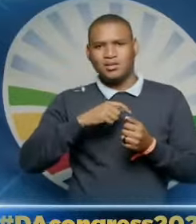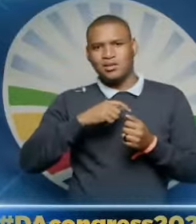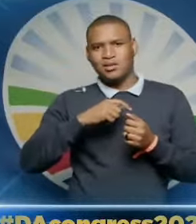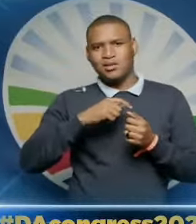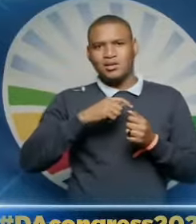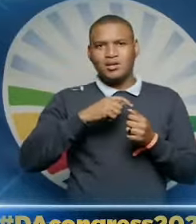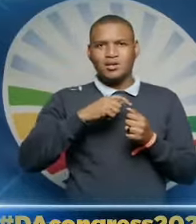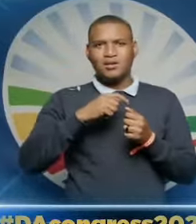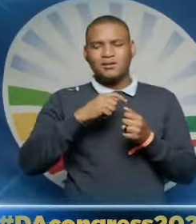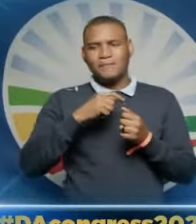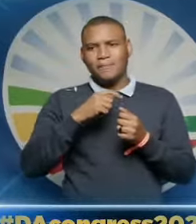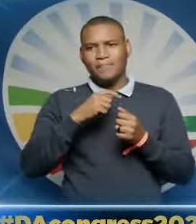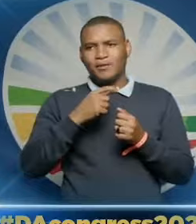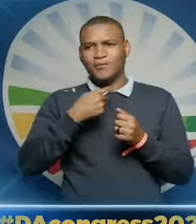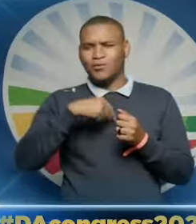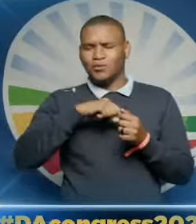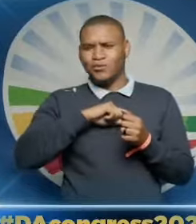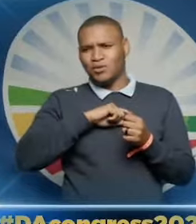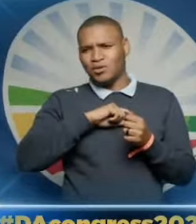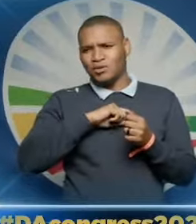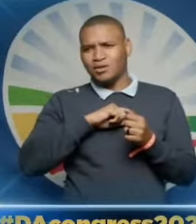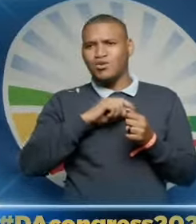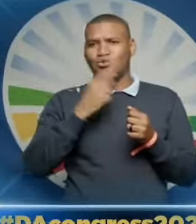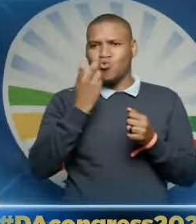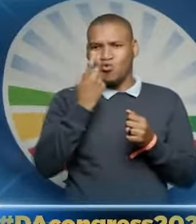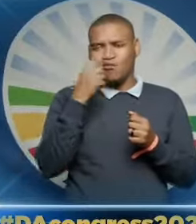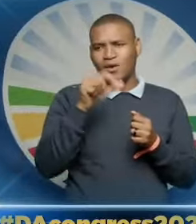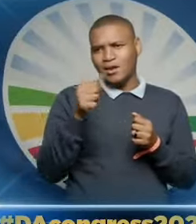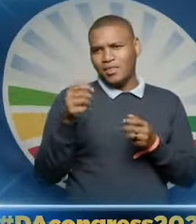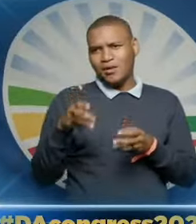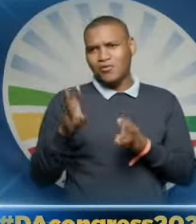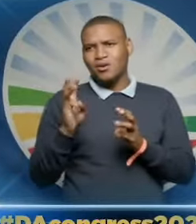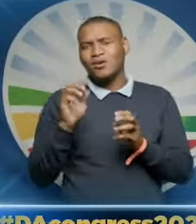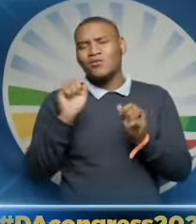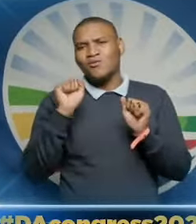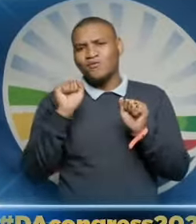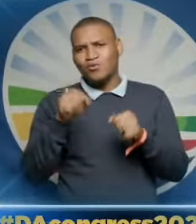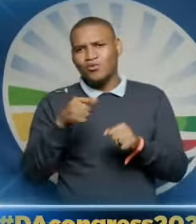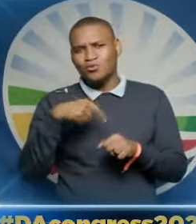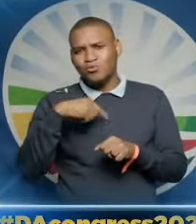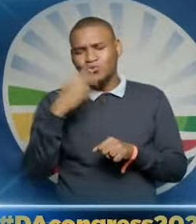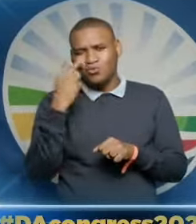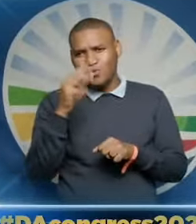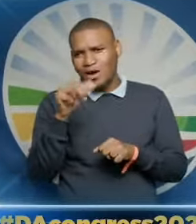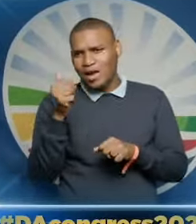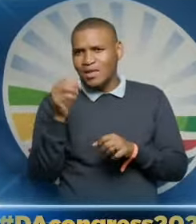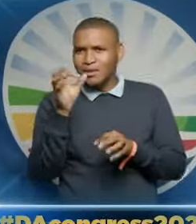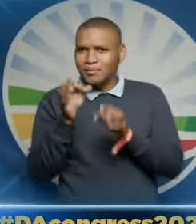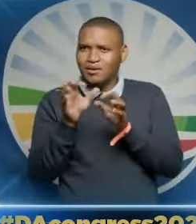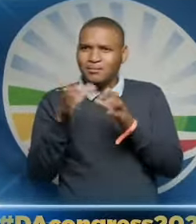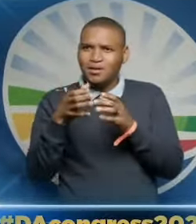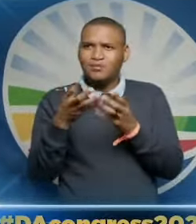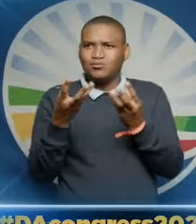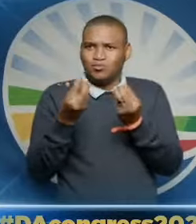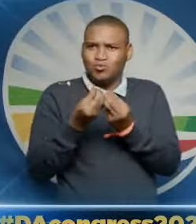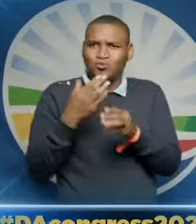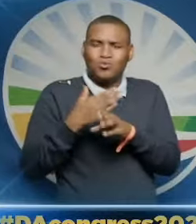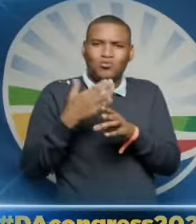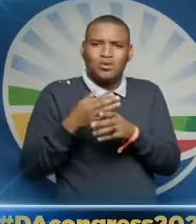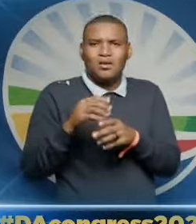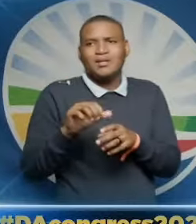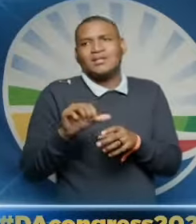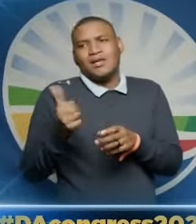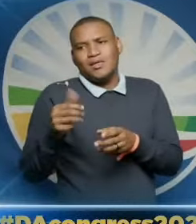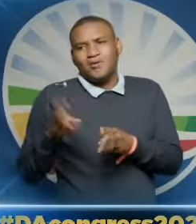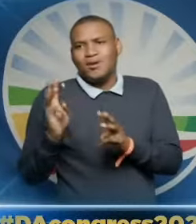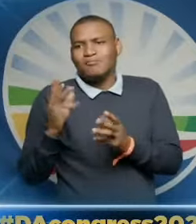politics, as citizens, we were looking for an alternative. And of course, we saw other parties as being that alternative.